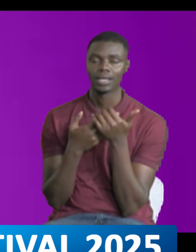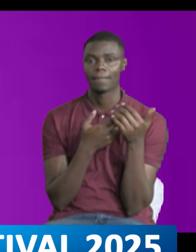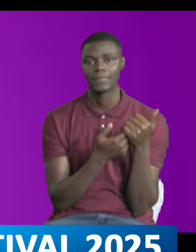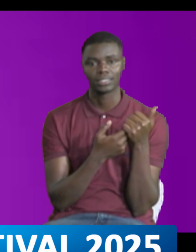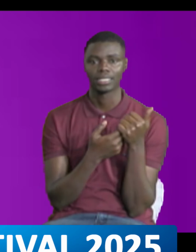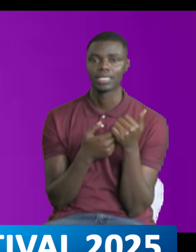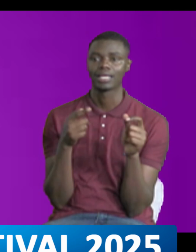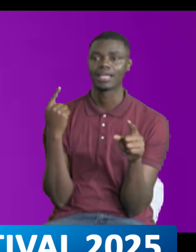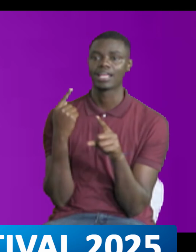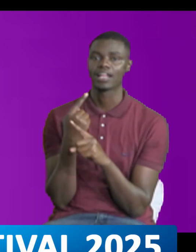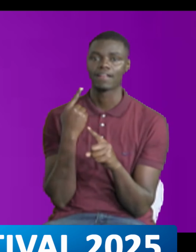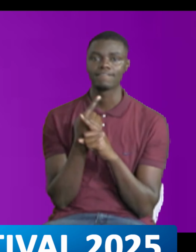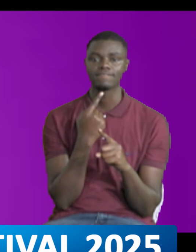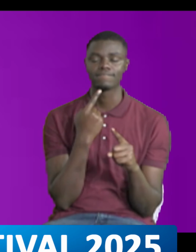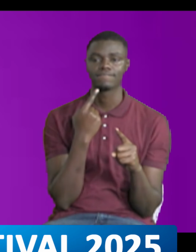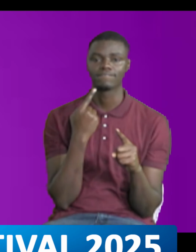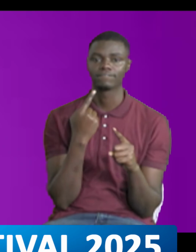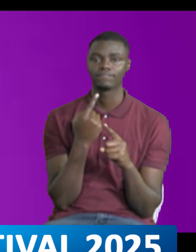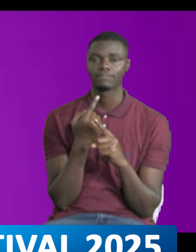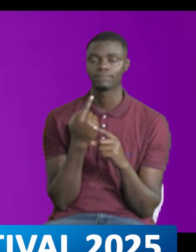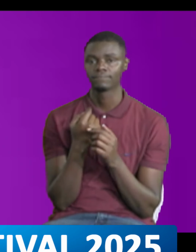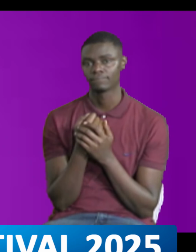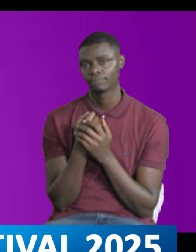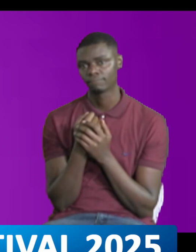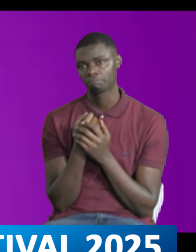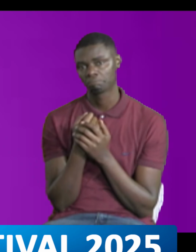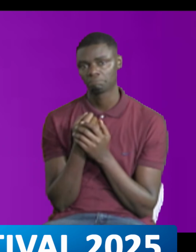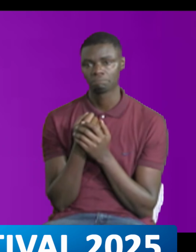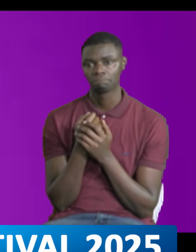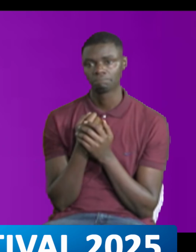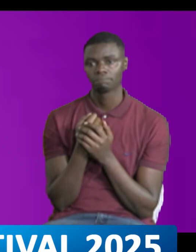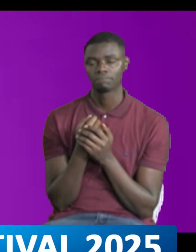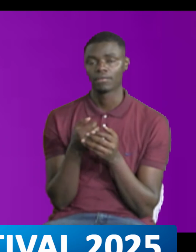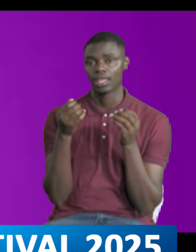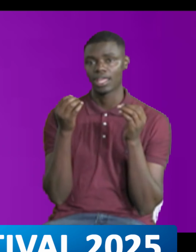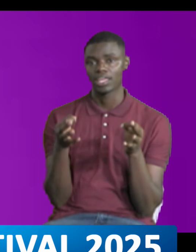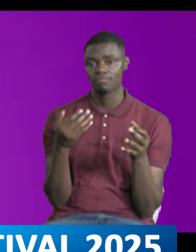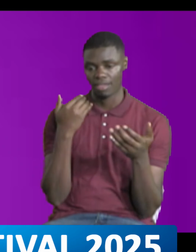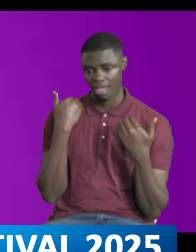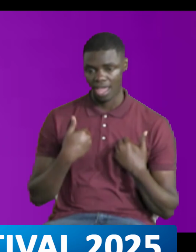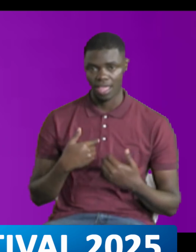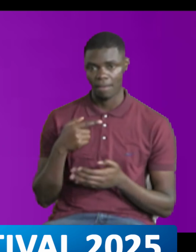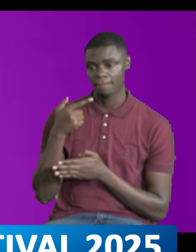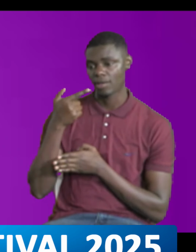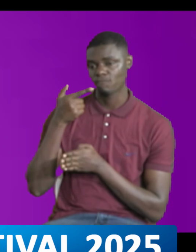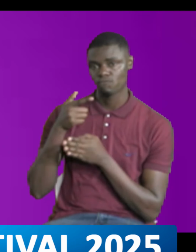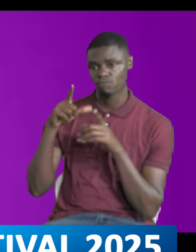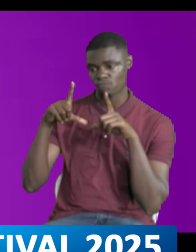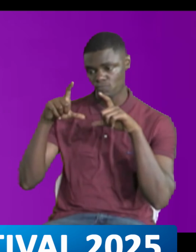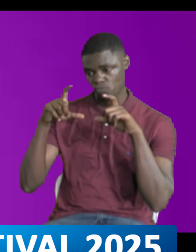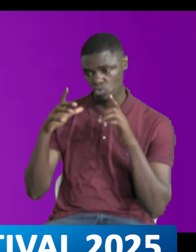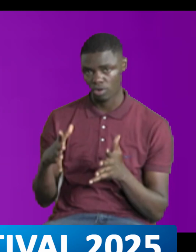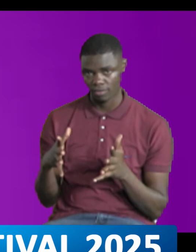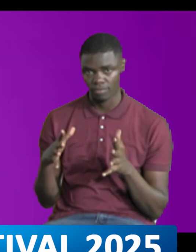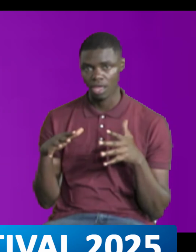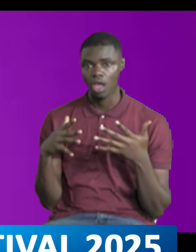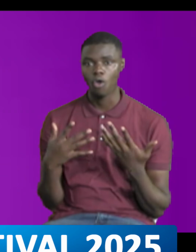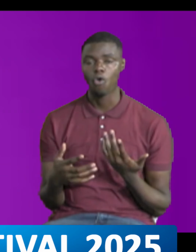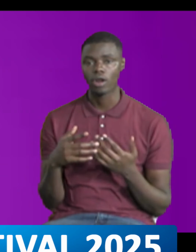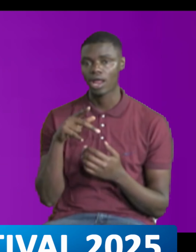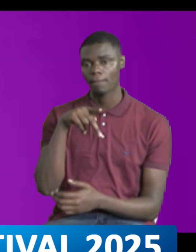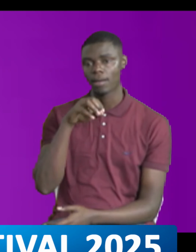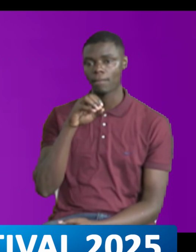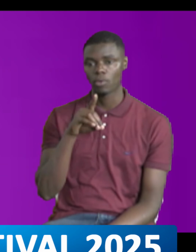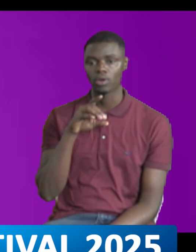all this, discipline. Let's say, if I'm a photographer or if I'm a